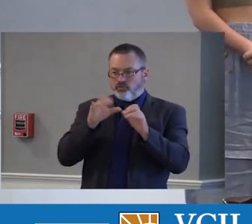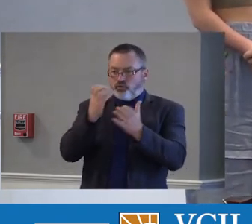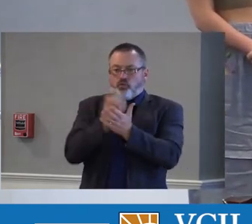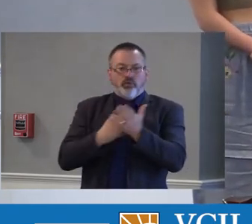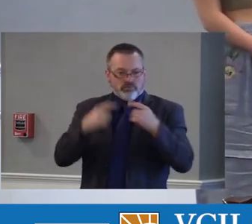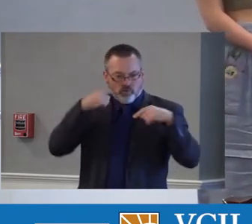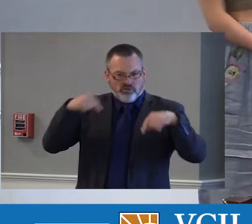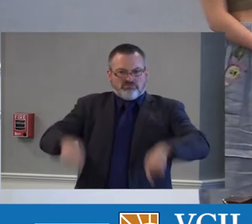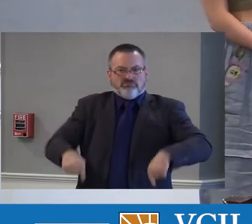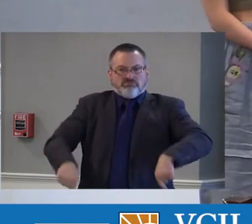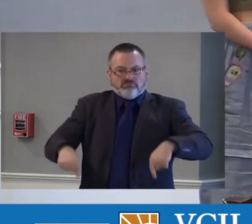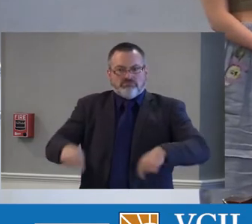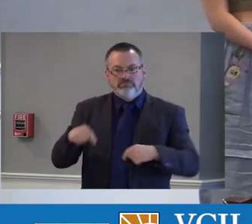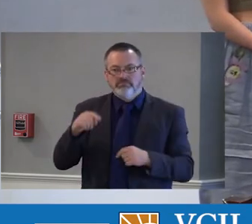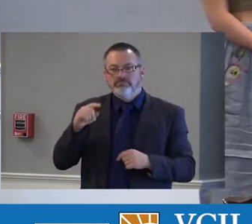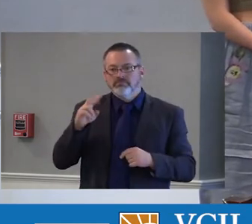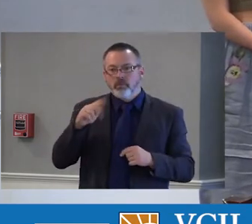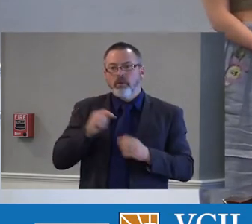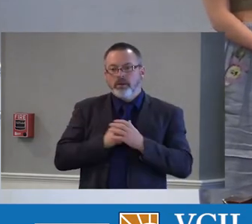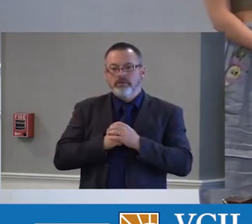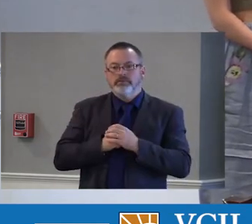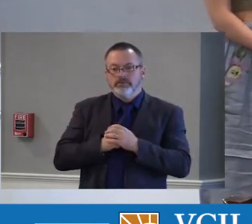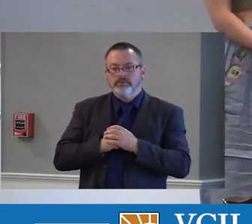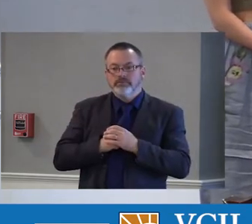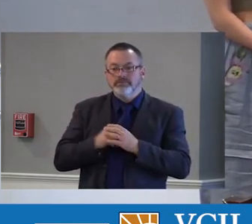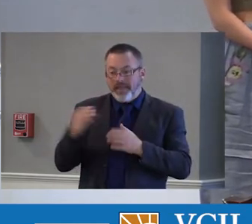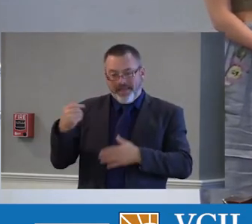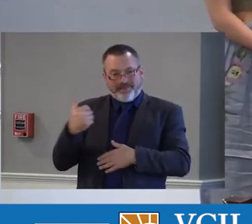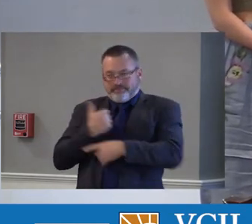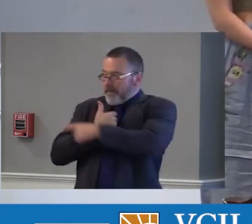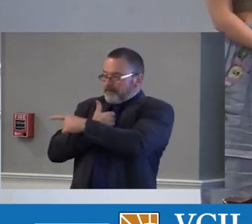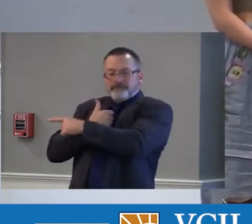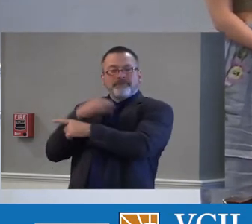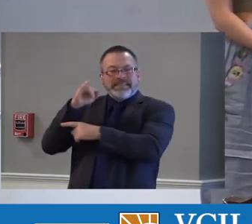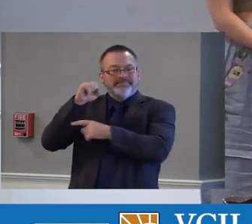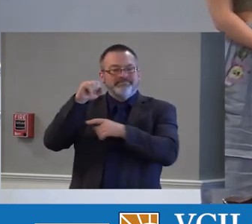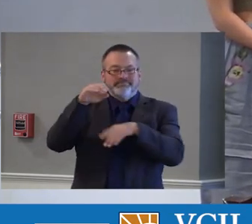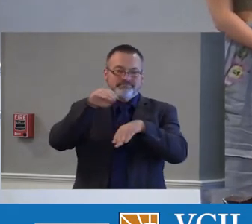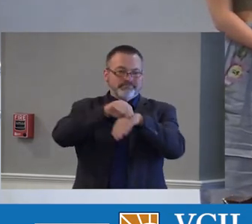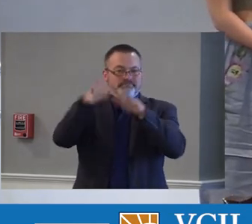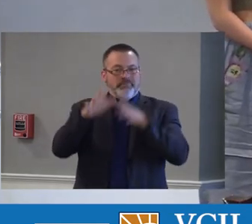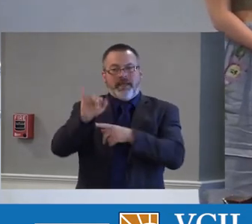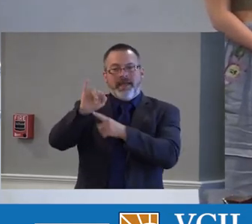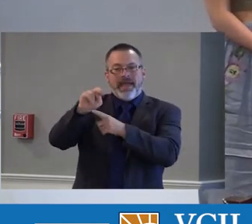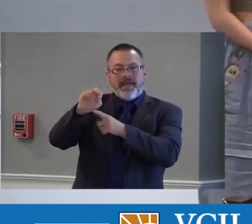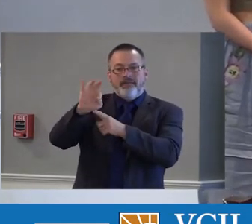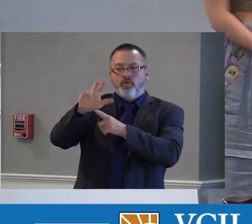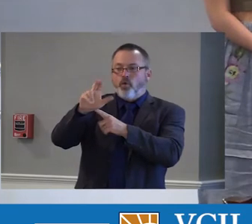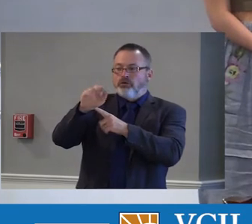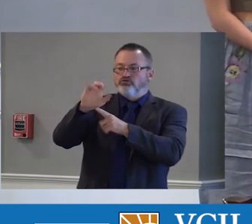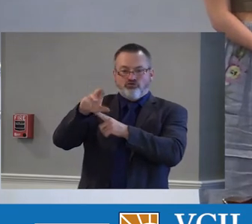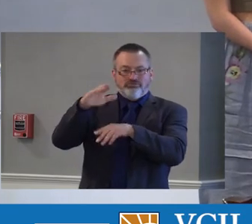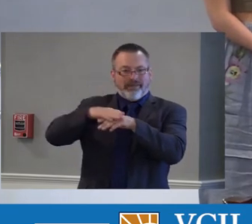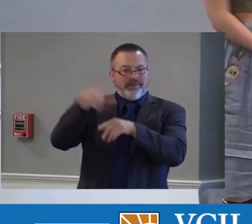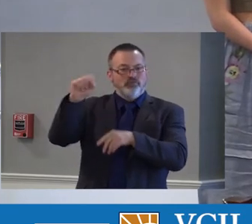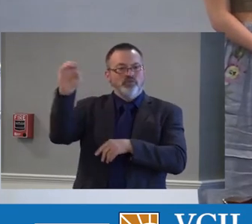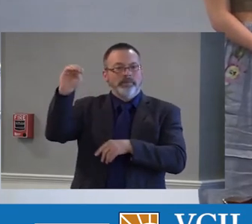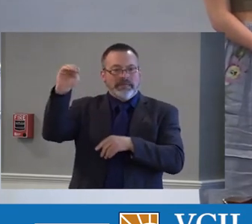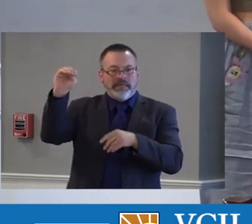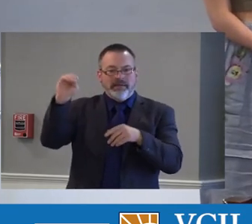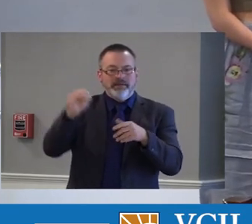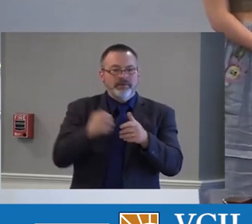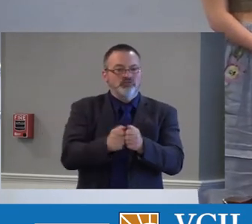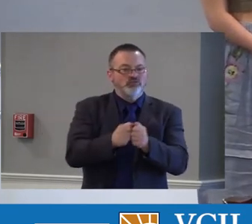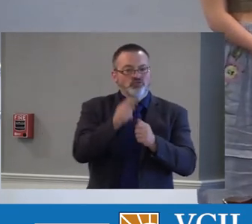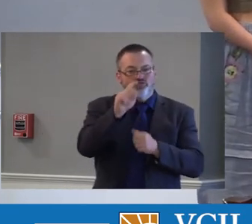Isabel is an influencer on TikTok, where she shares her own experiences and educates others about issues related to